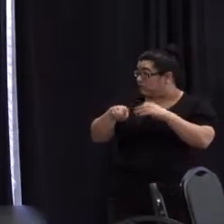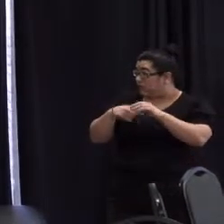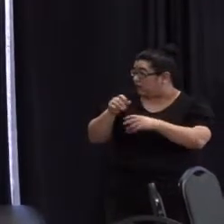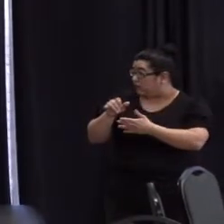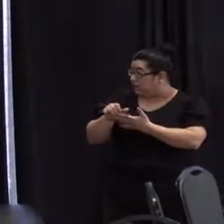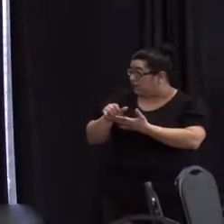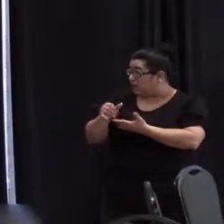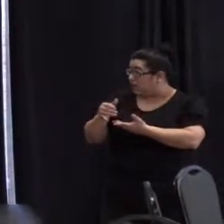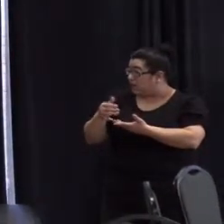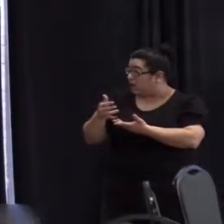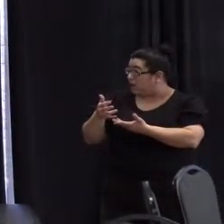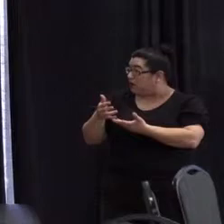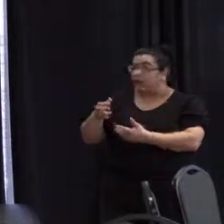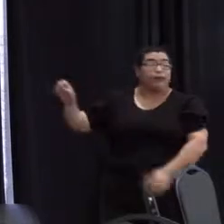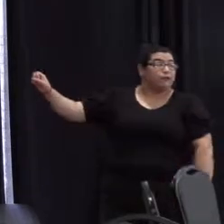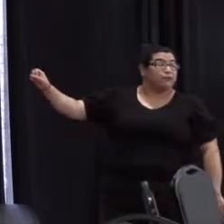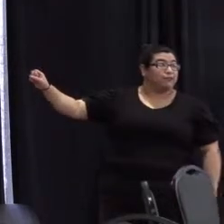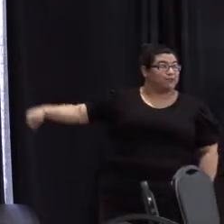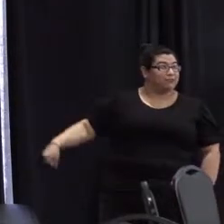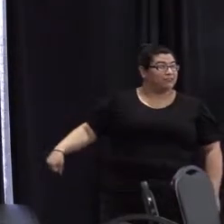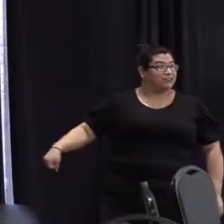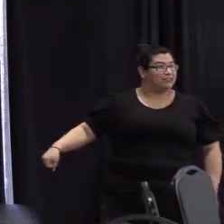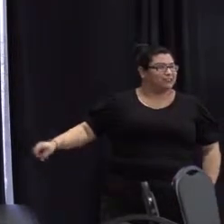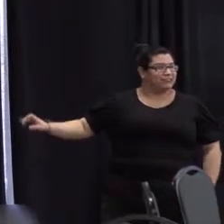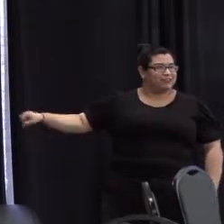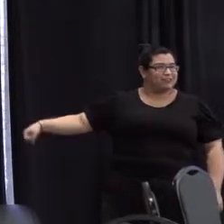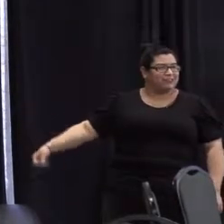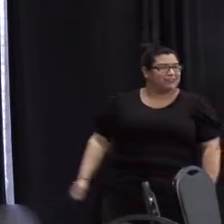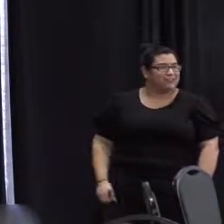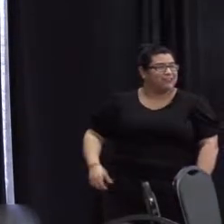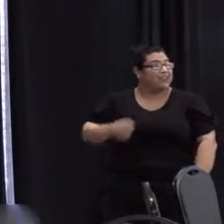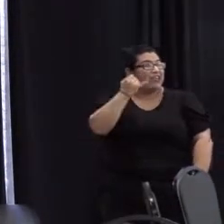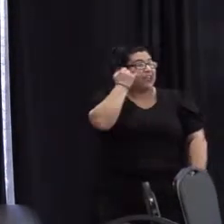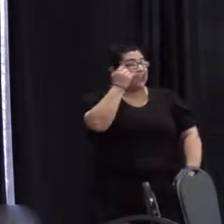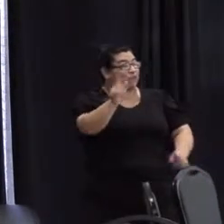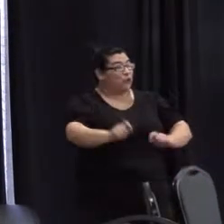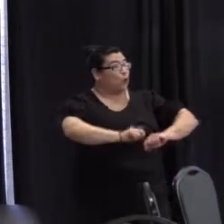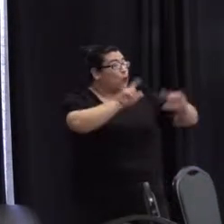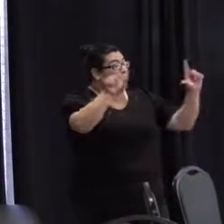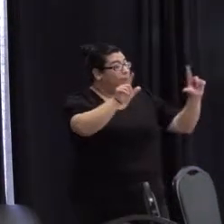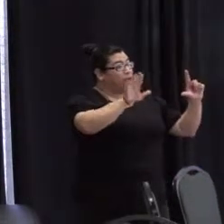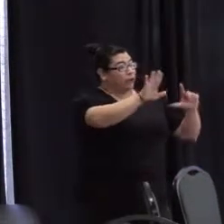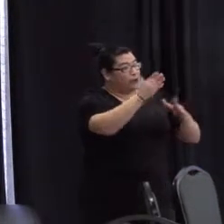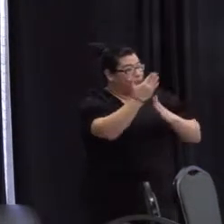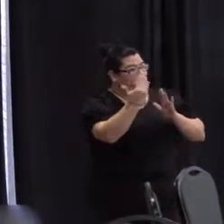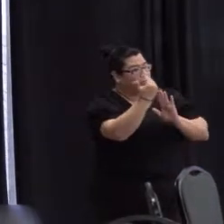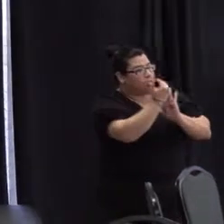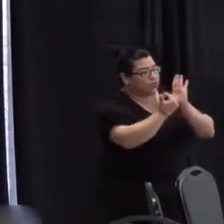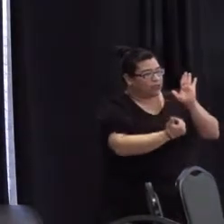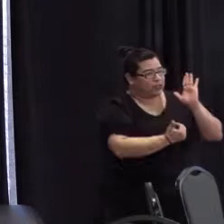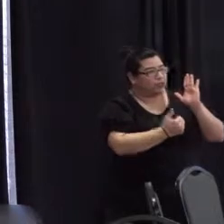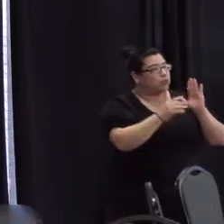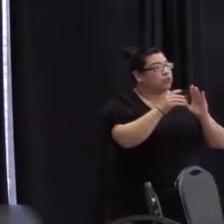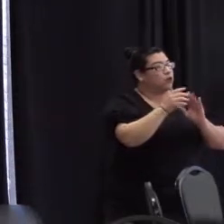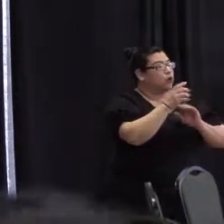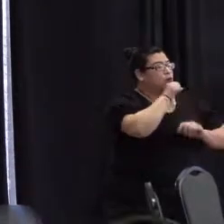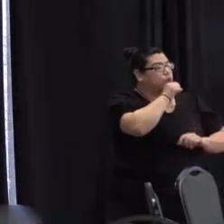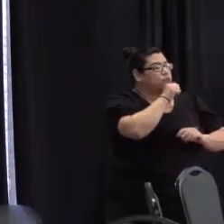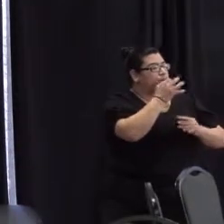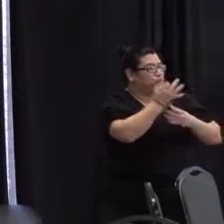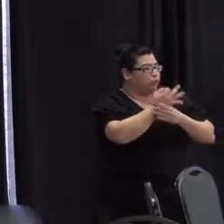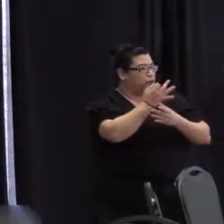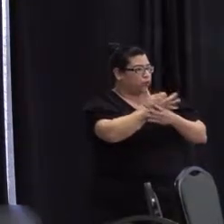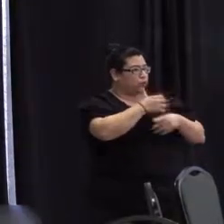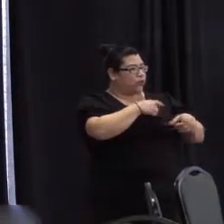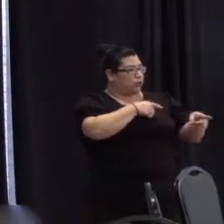the Yes. handout. If you open up your thing, you will see a list of The orange folder, yes. the orange